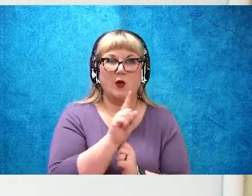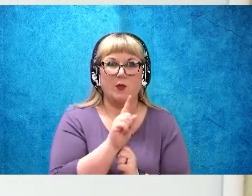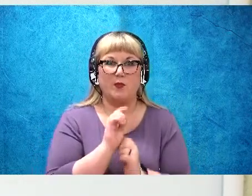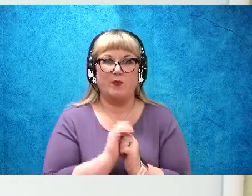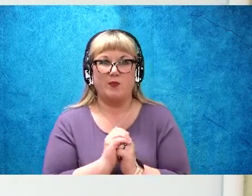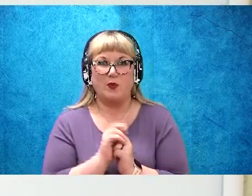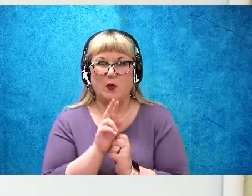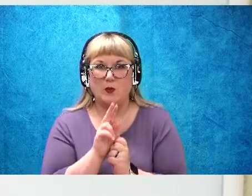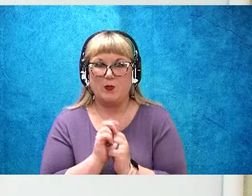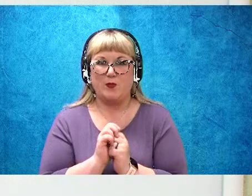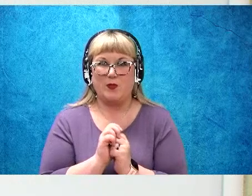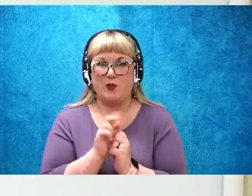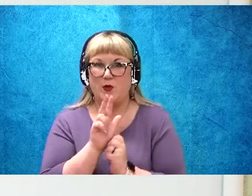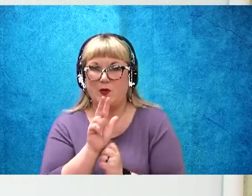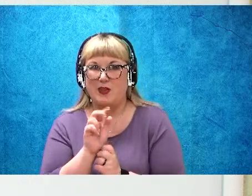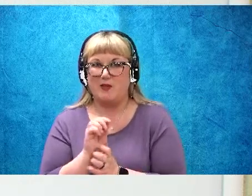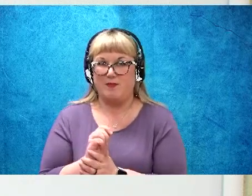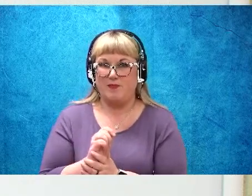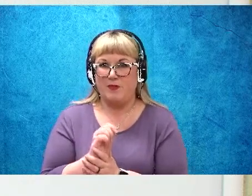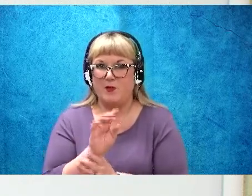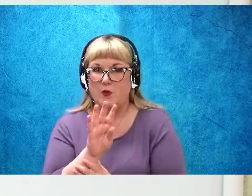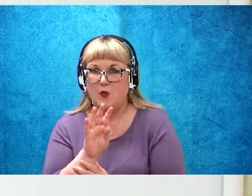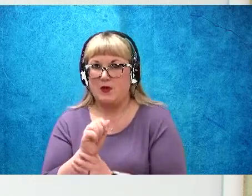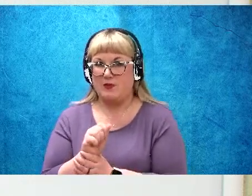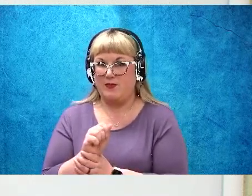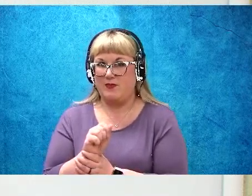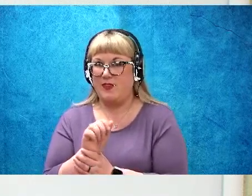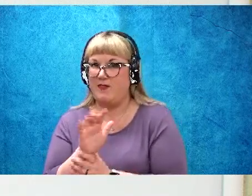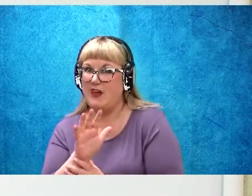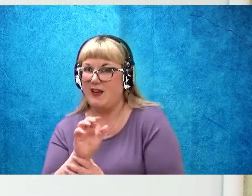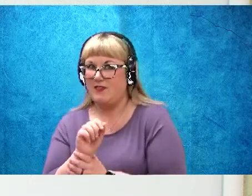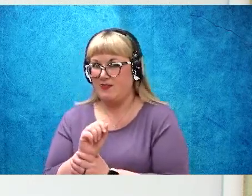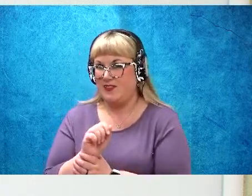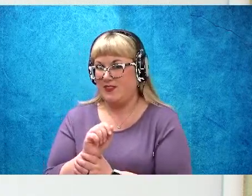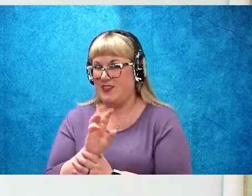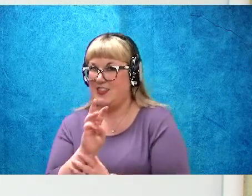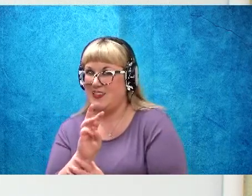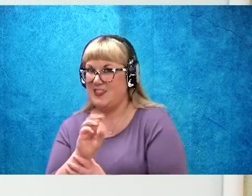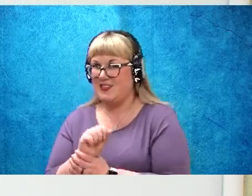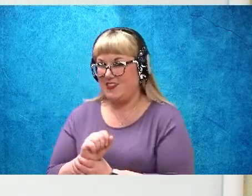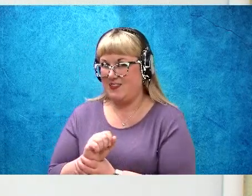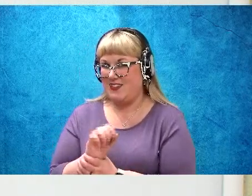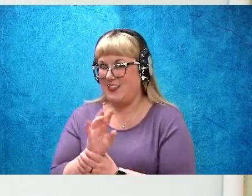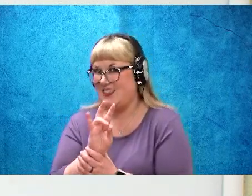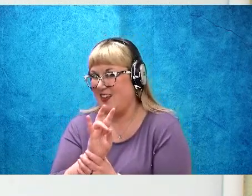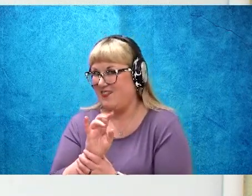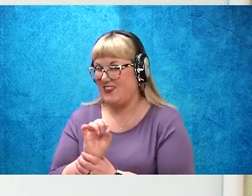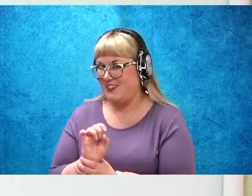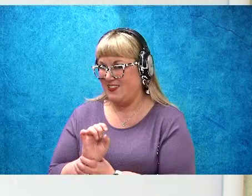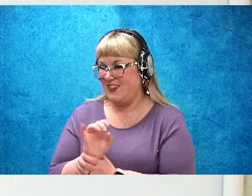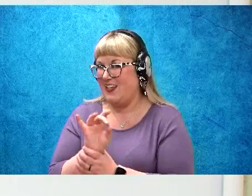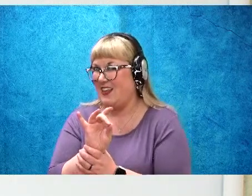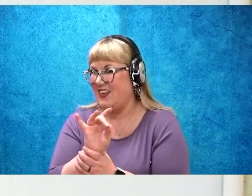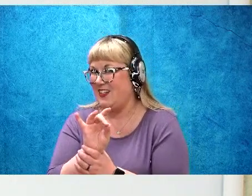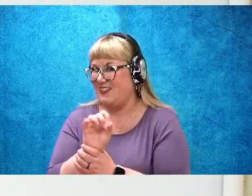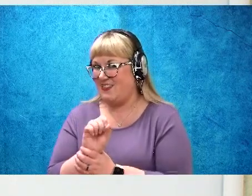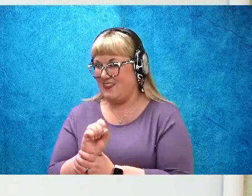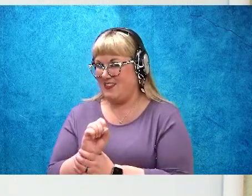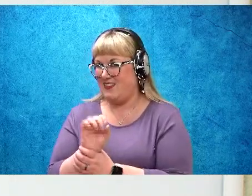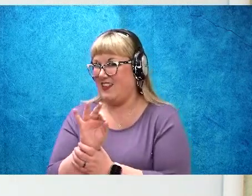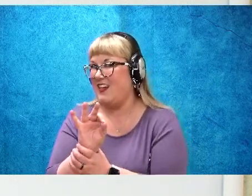1, 2, 3, 4, 5, 6, 7,